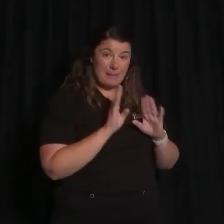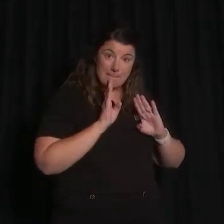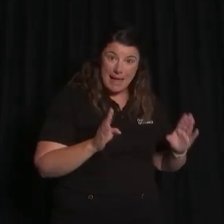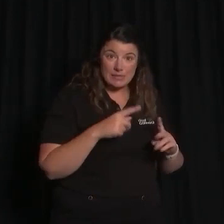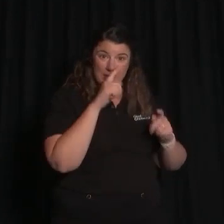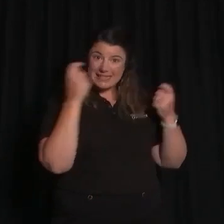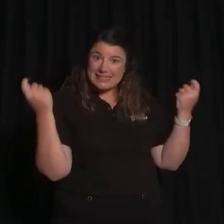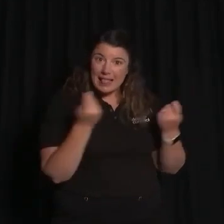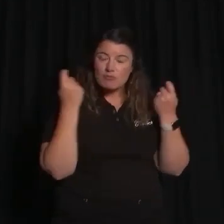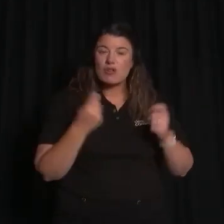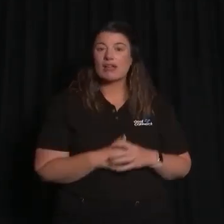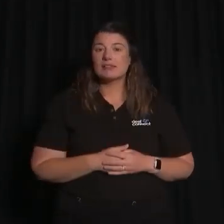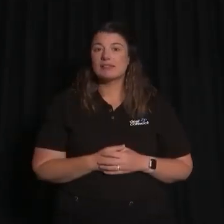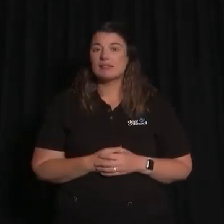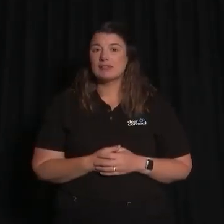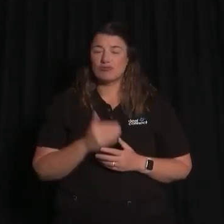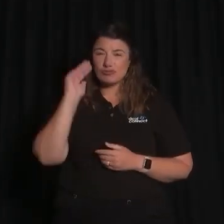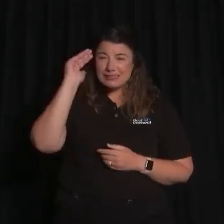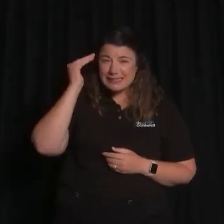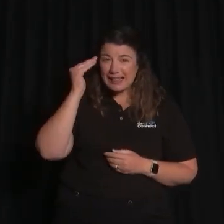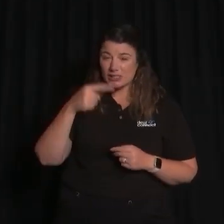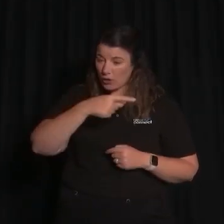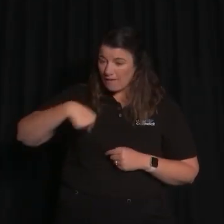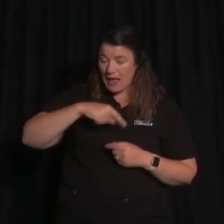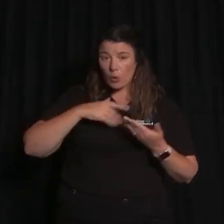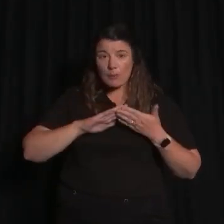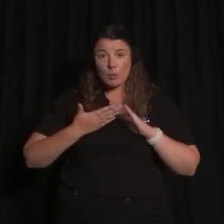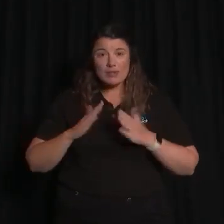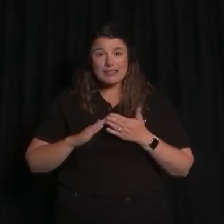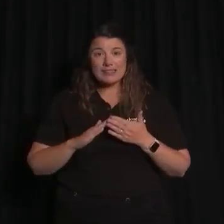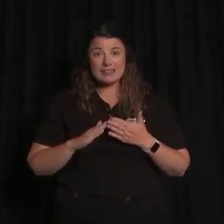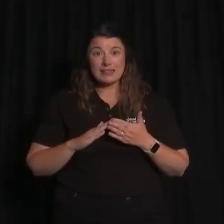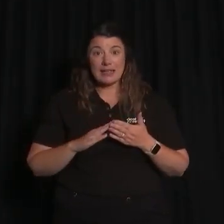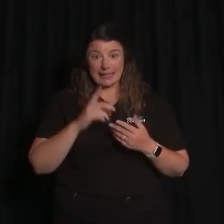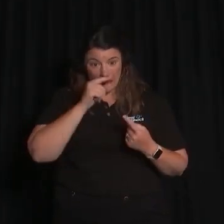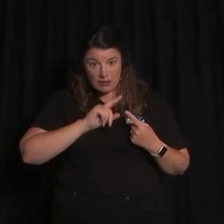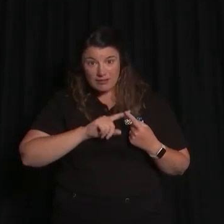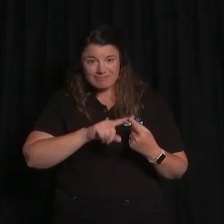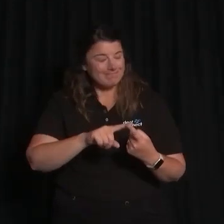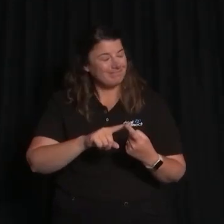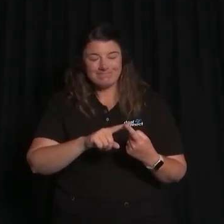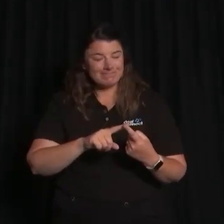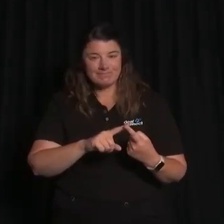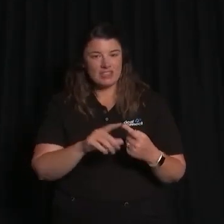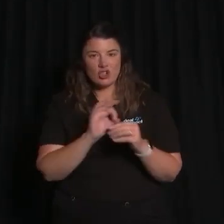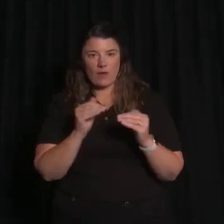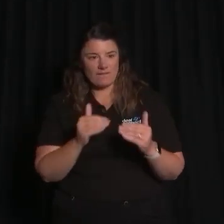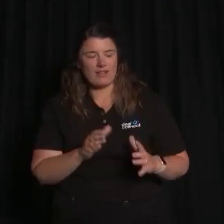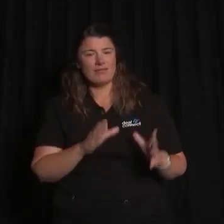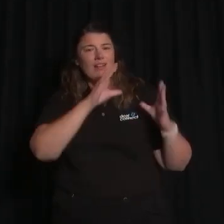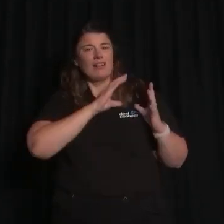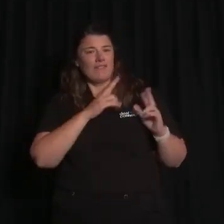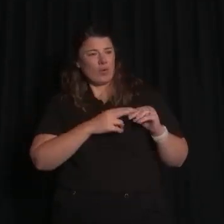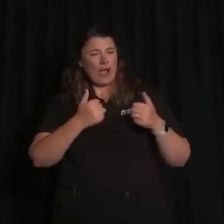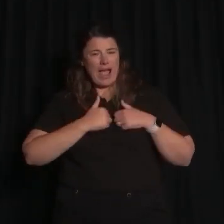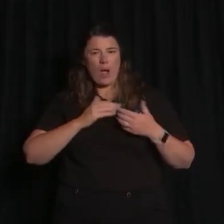can celebrate, it's the resilience of our community, but it's not sustainable, and it places an unfair burden on people